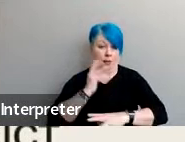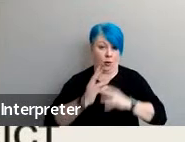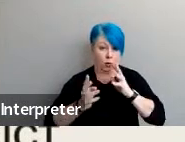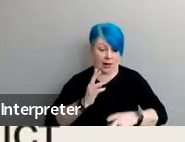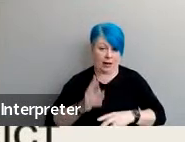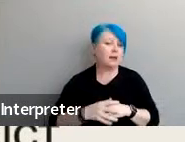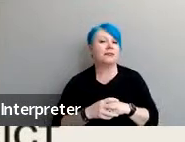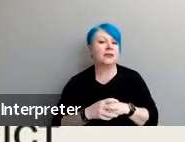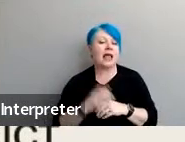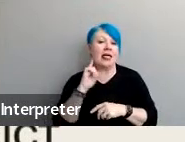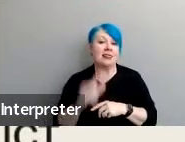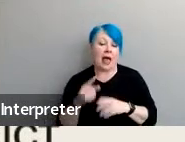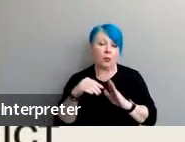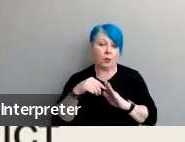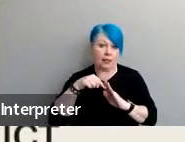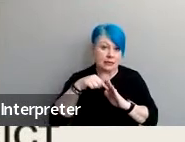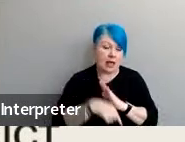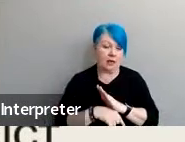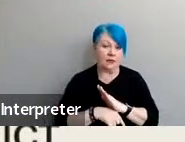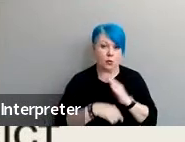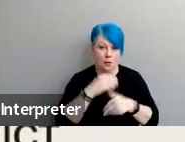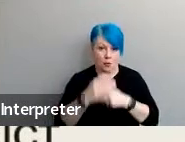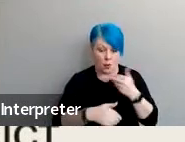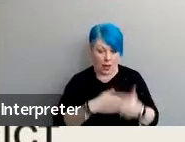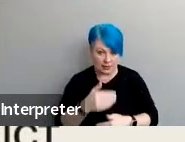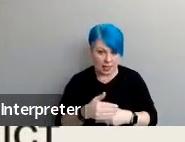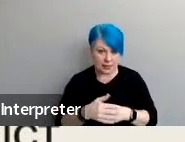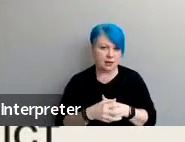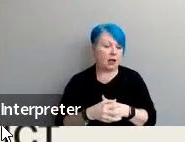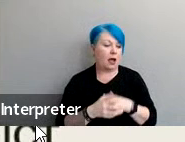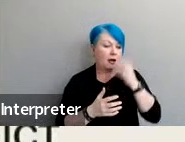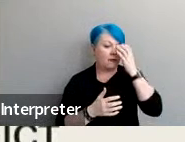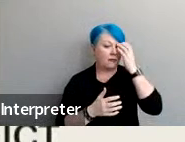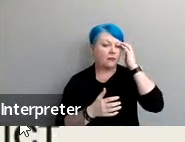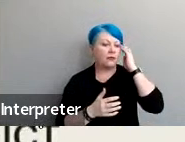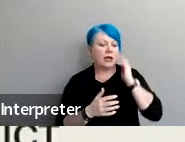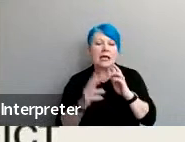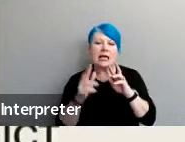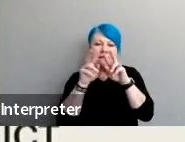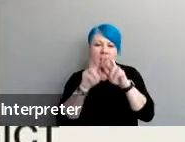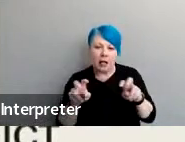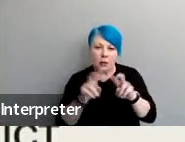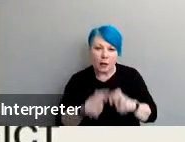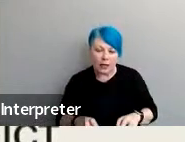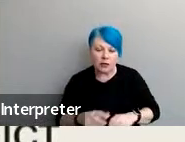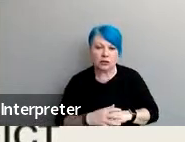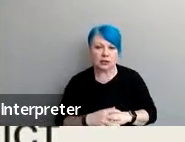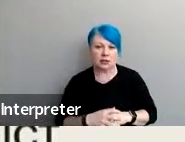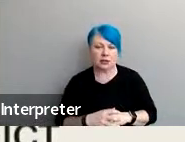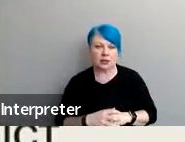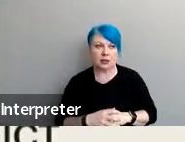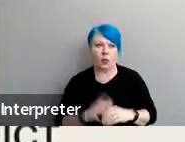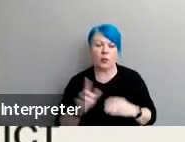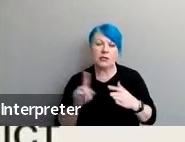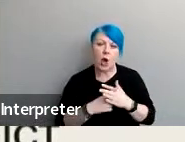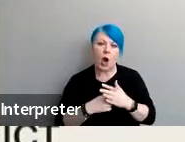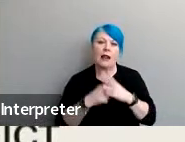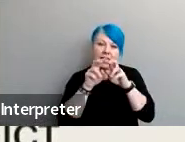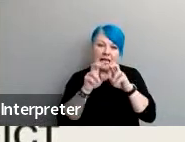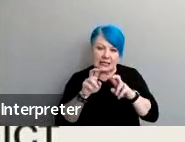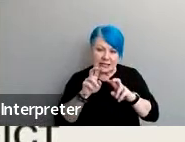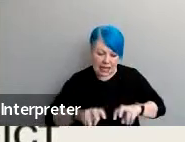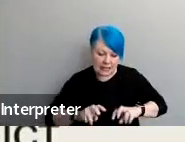the process of the area of evaluation. It's one of the main places where you see the start of the assessment process as relates